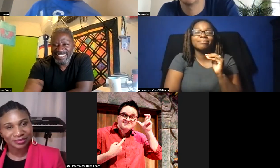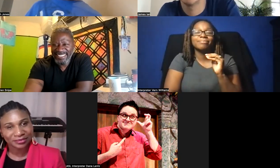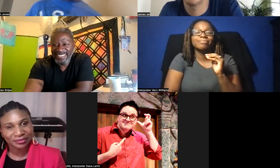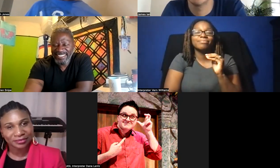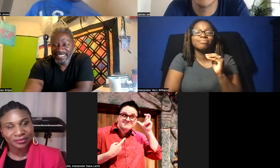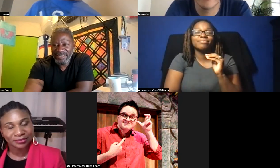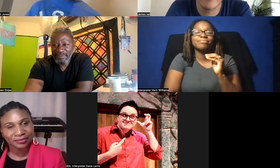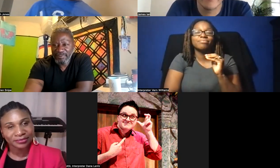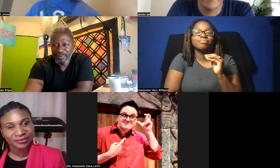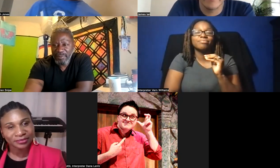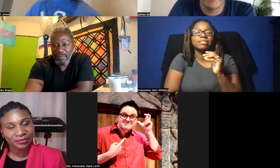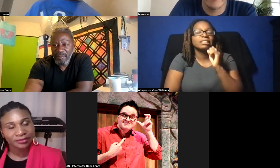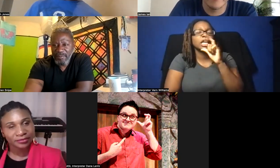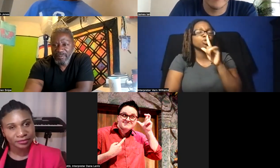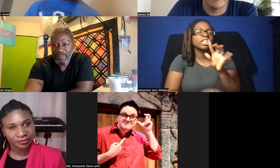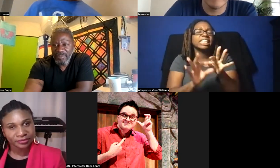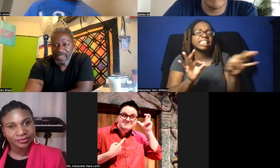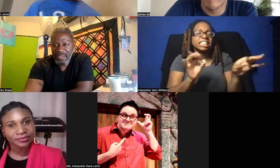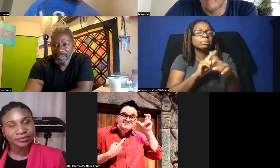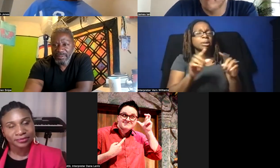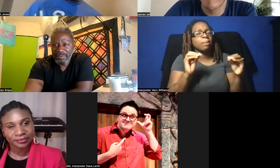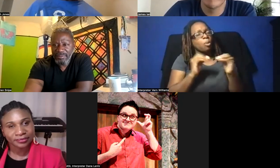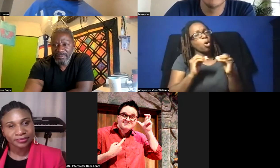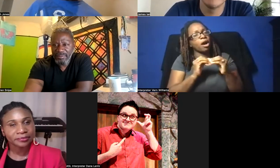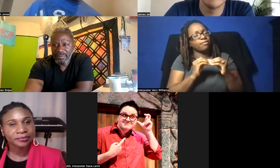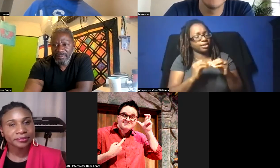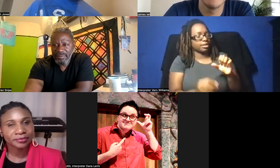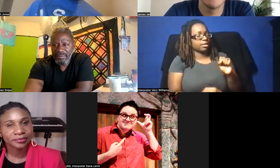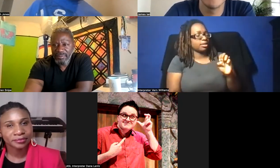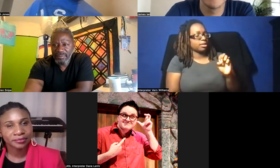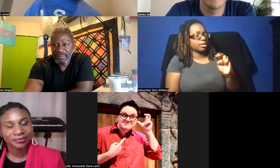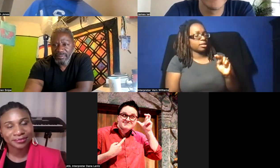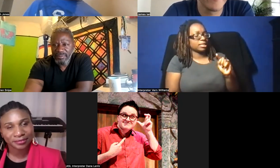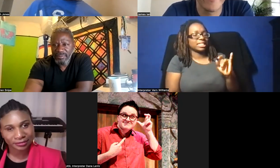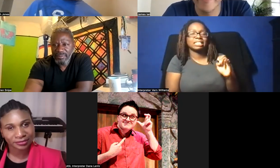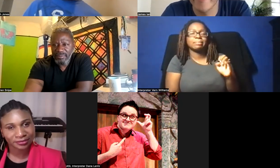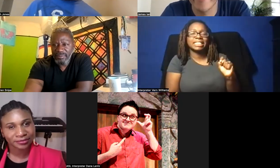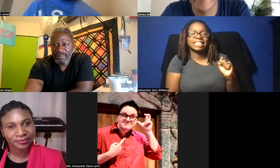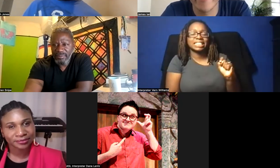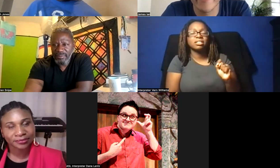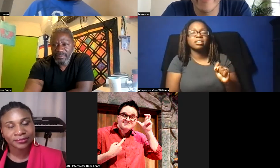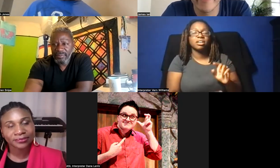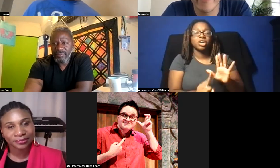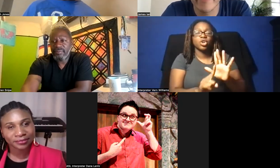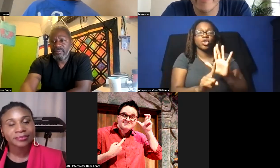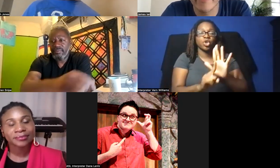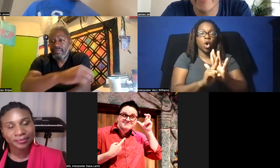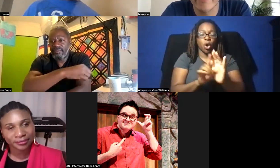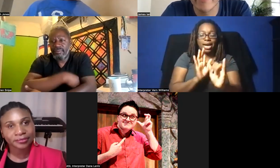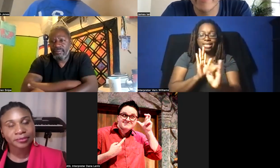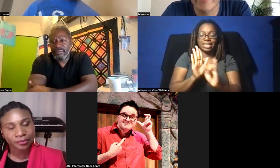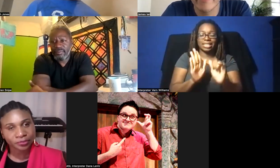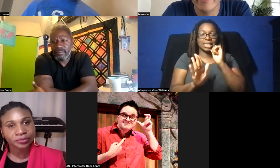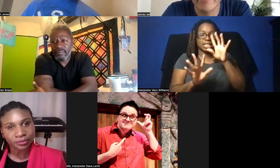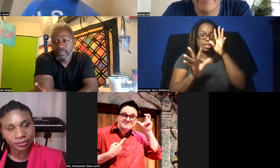It's not really a sentence, it's more of a sentiment. That your humanity is not defined by your